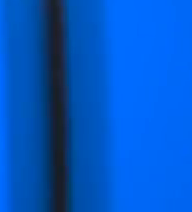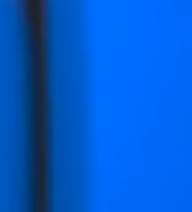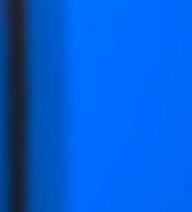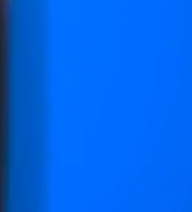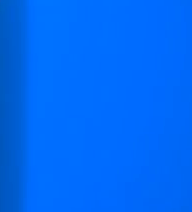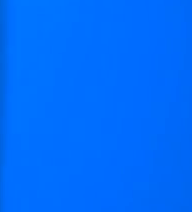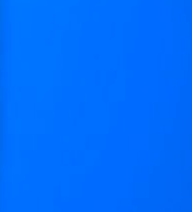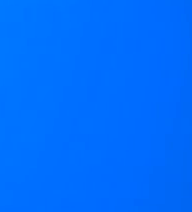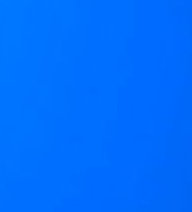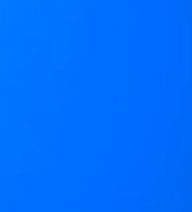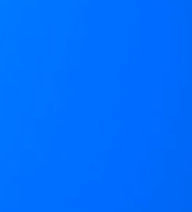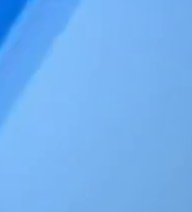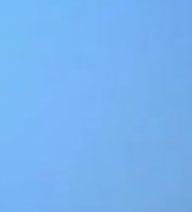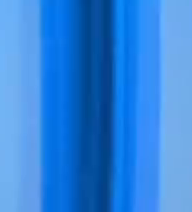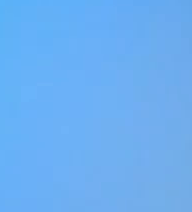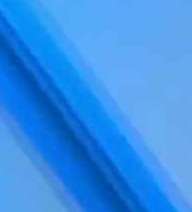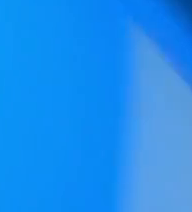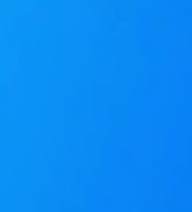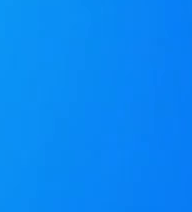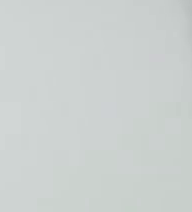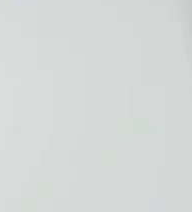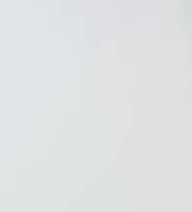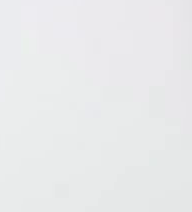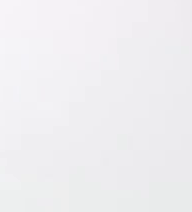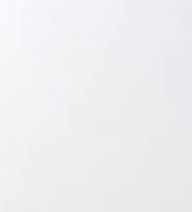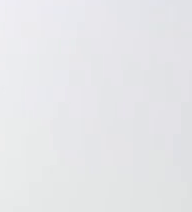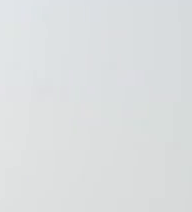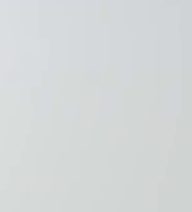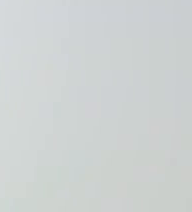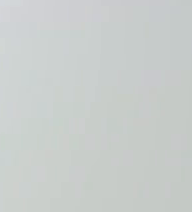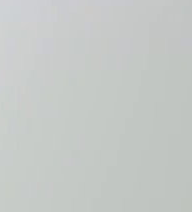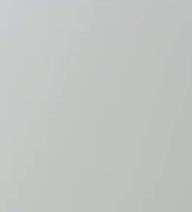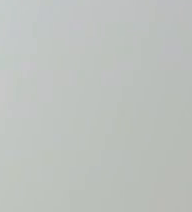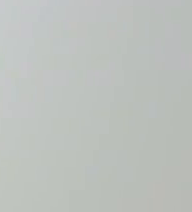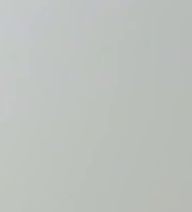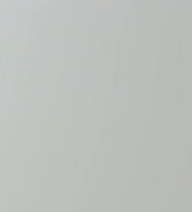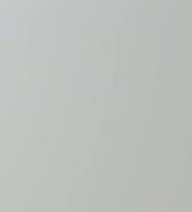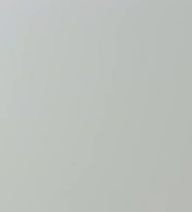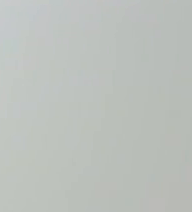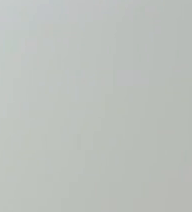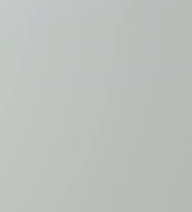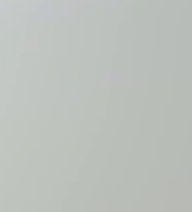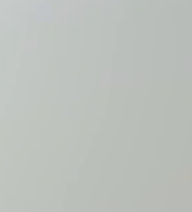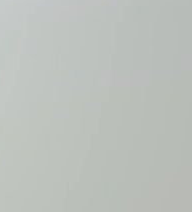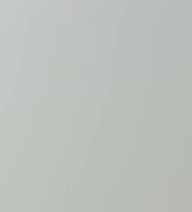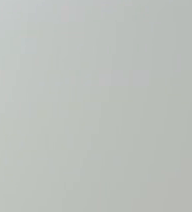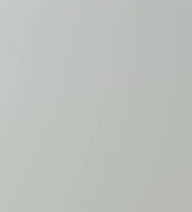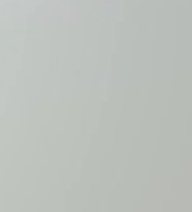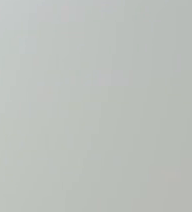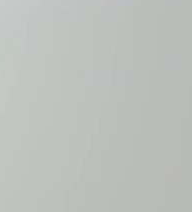Zns Total Sports is brought to you by 4th Terrace Diagnostic Center.